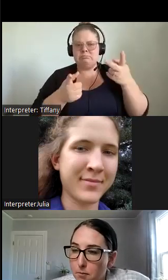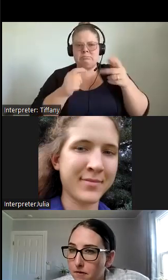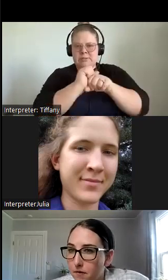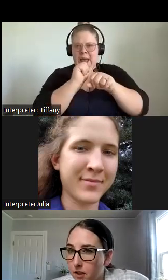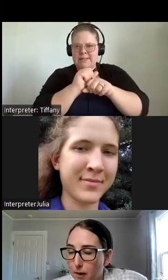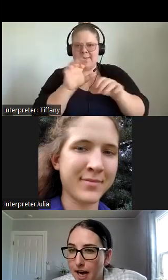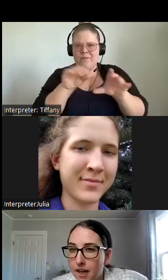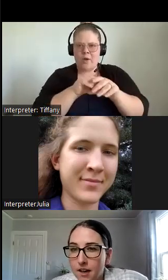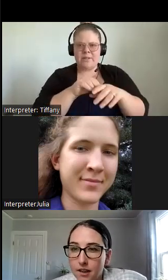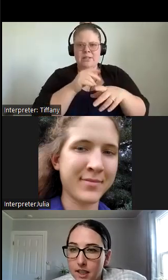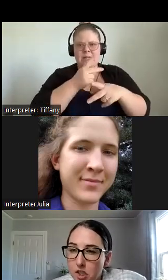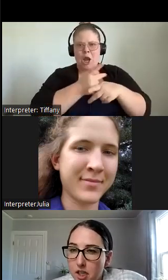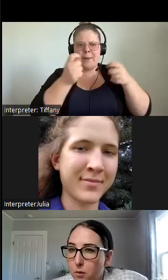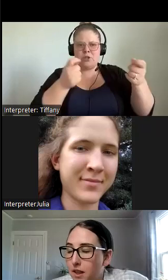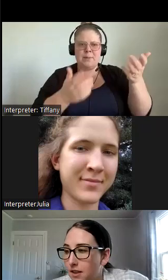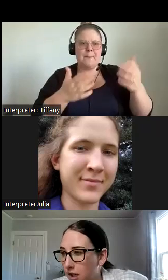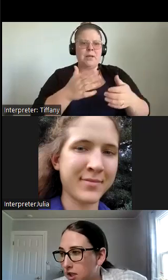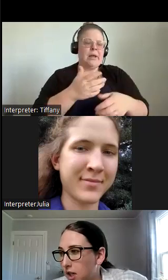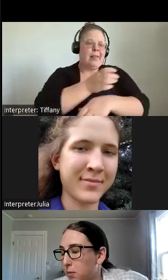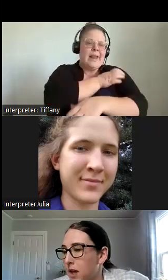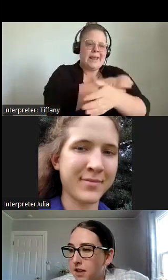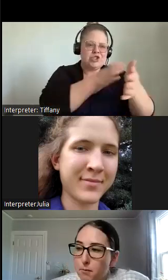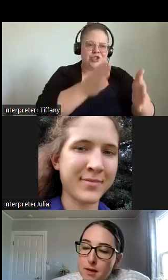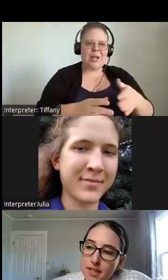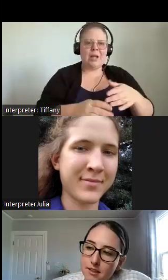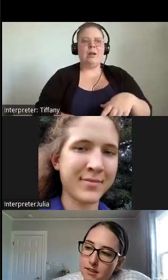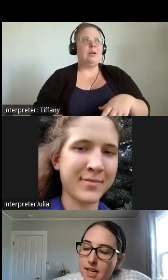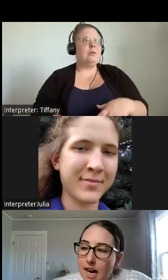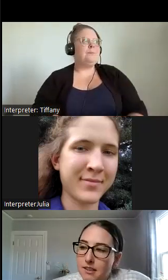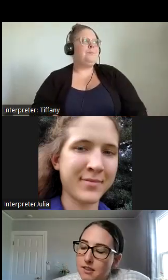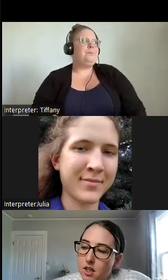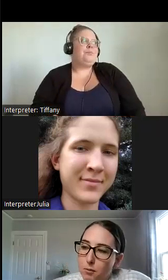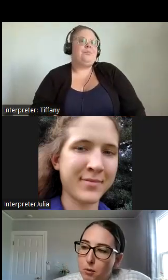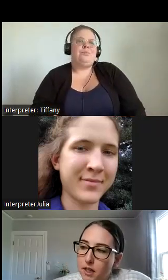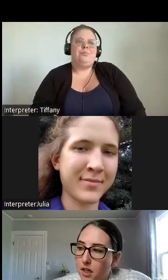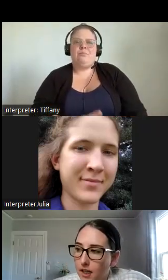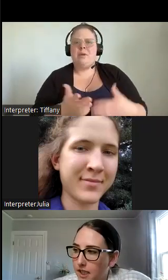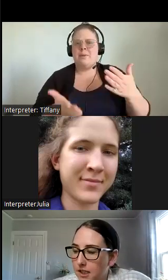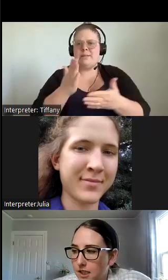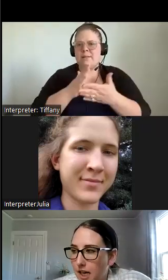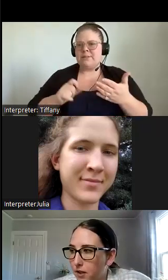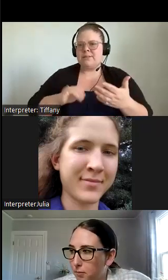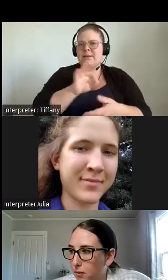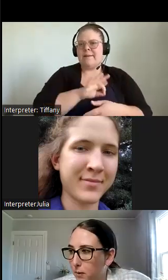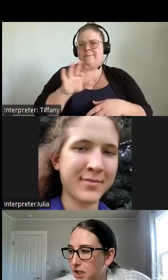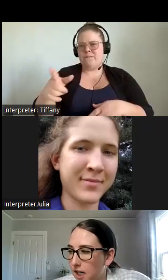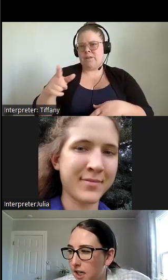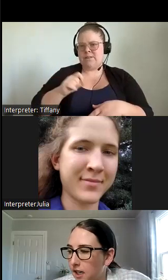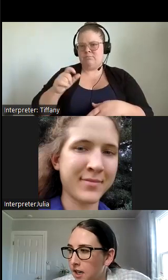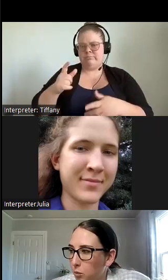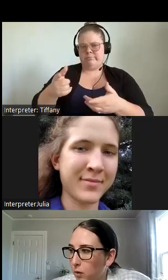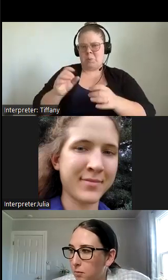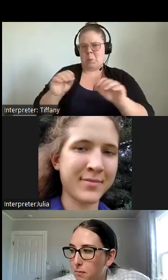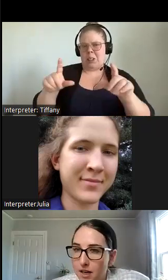do need to be fulfilled by a clinician within their scope. There may be tasks that are appropriate for unlicensed staff with appropriate